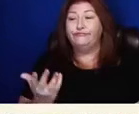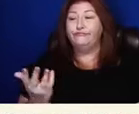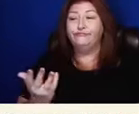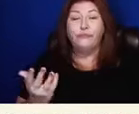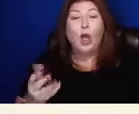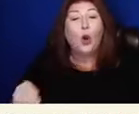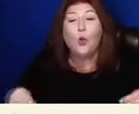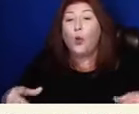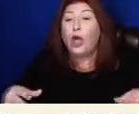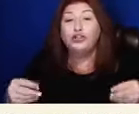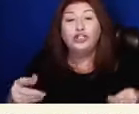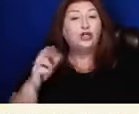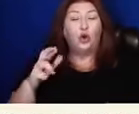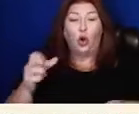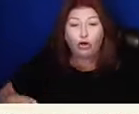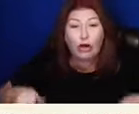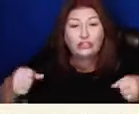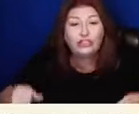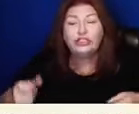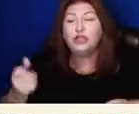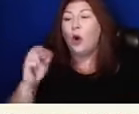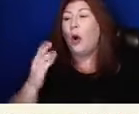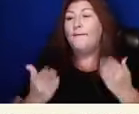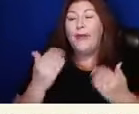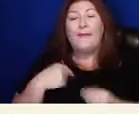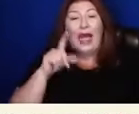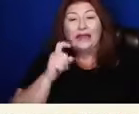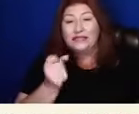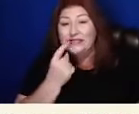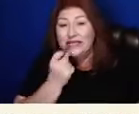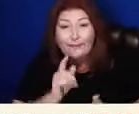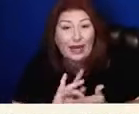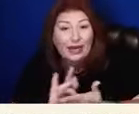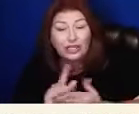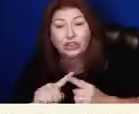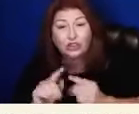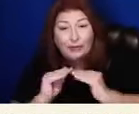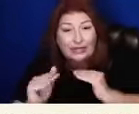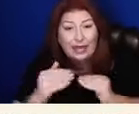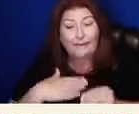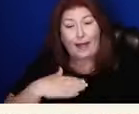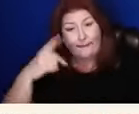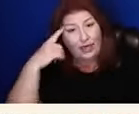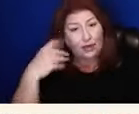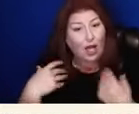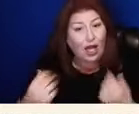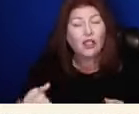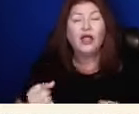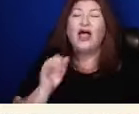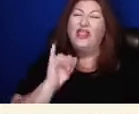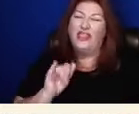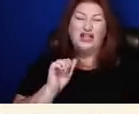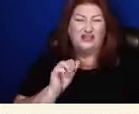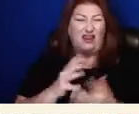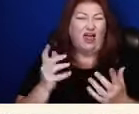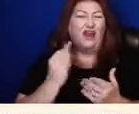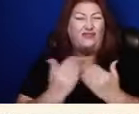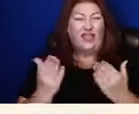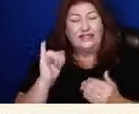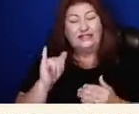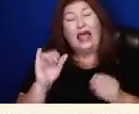wheelchairs or crutches, or maybe I need to take medication to maintain my mental health. Those are a lot of things that